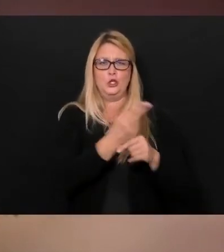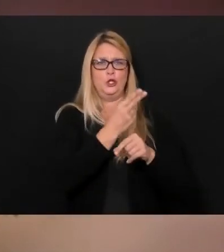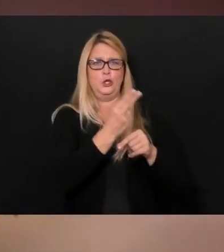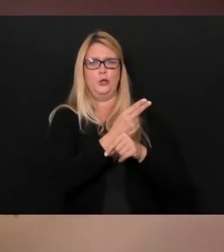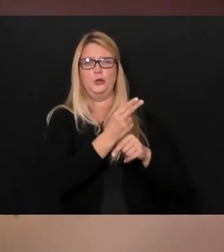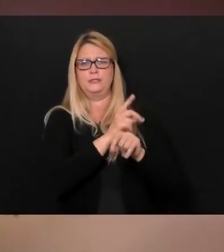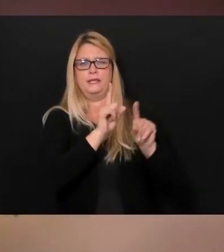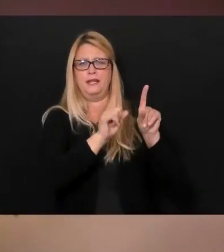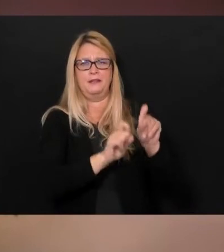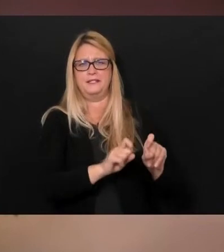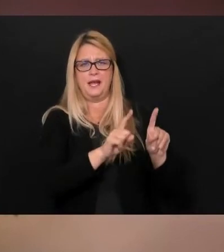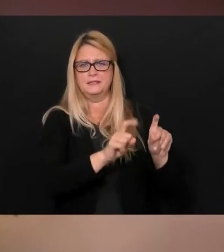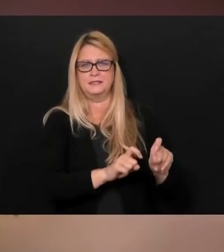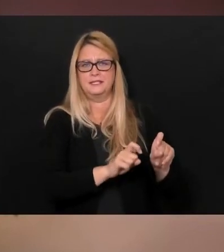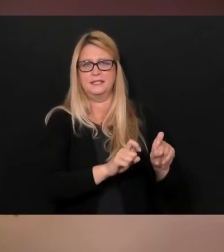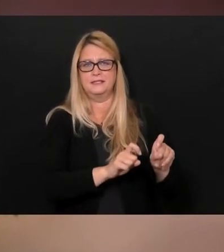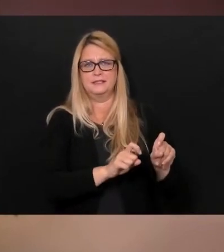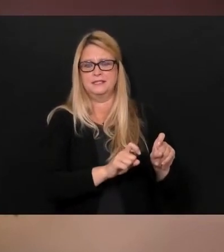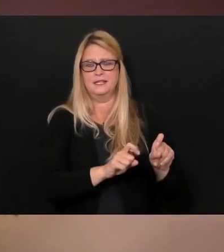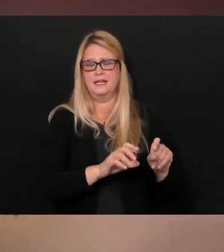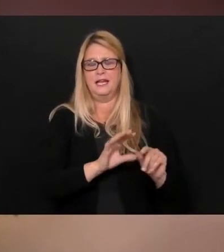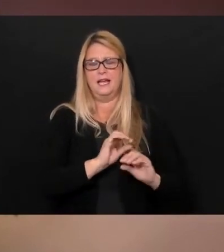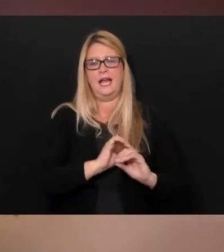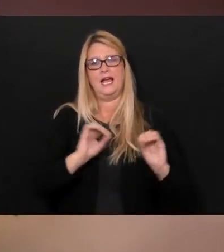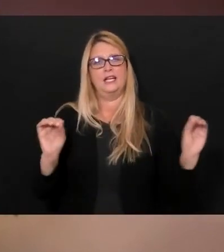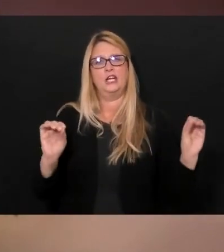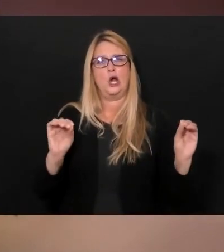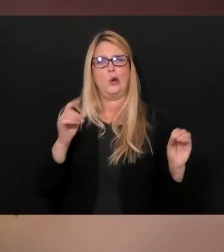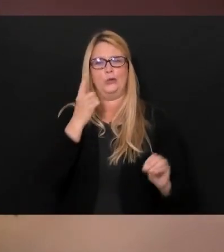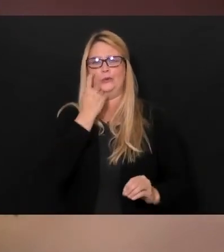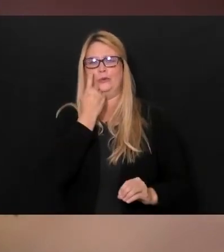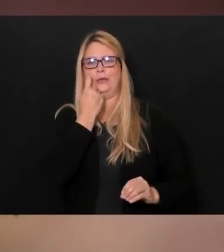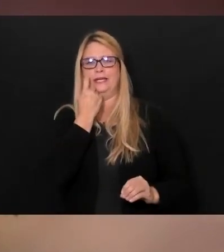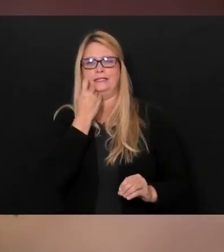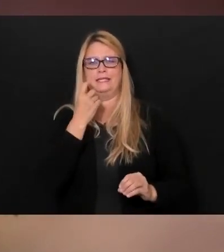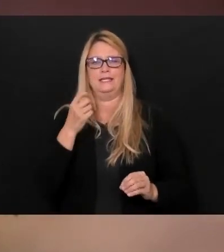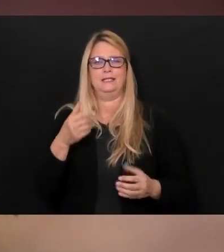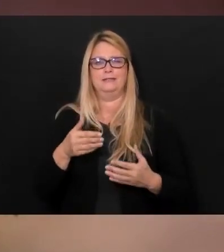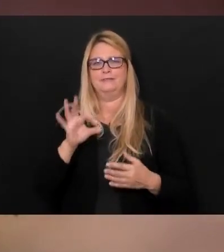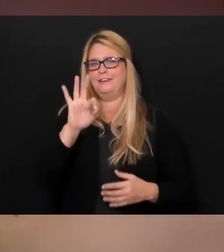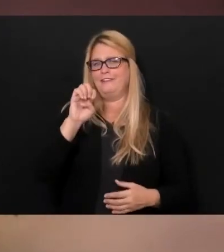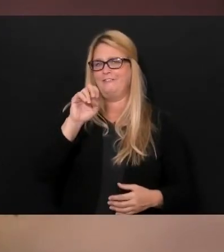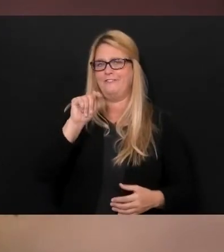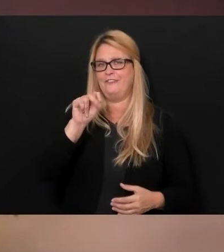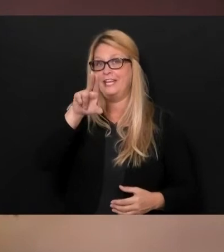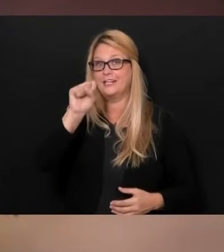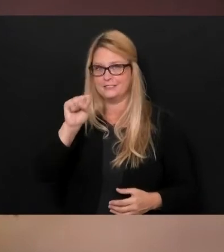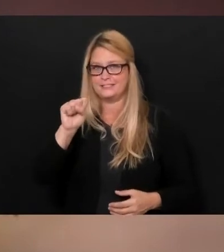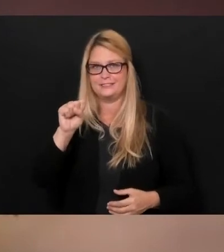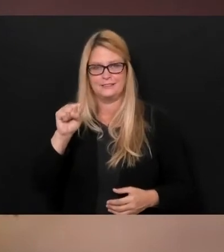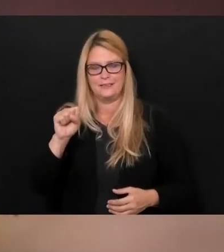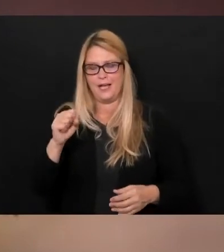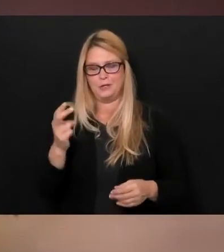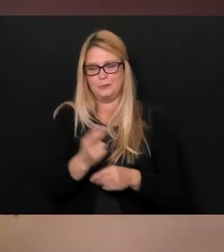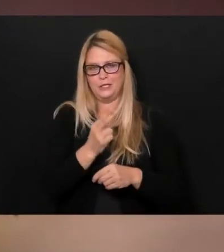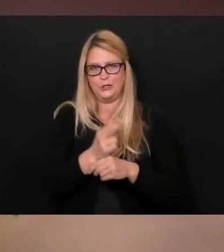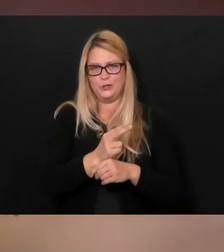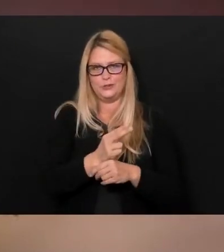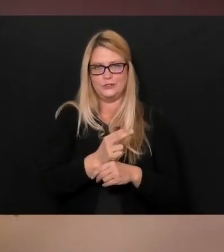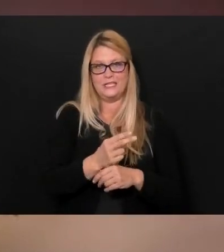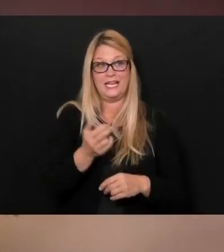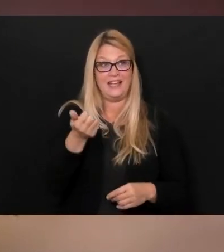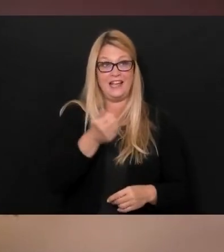contemporary manner. In other words, no, recent fetuses or anything like that. And if any cells have been used